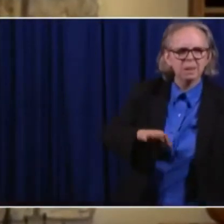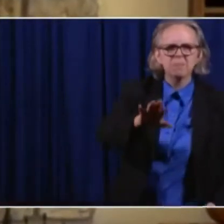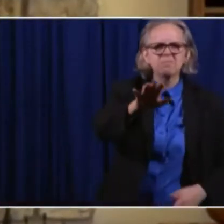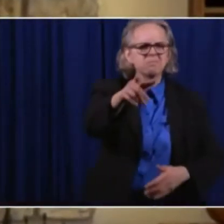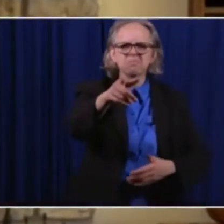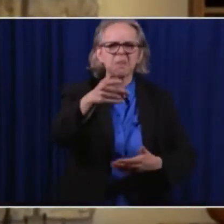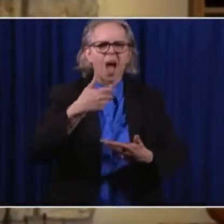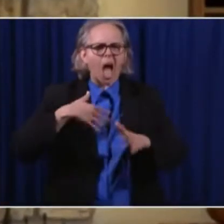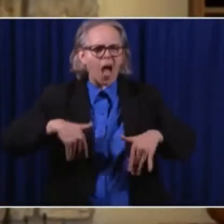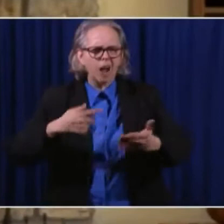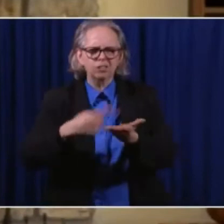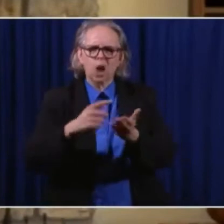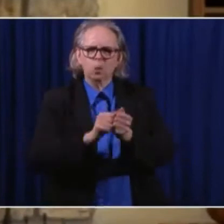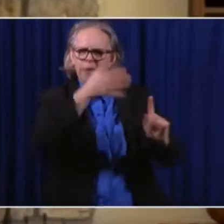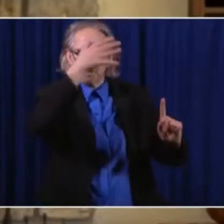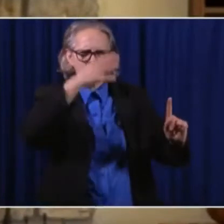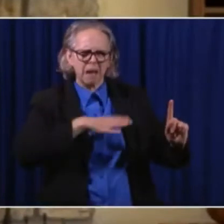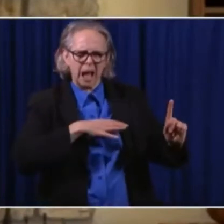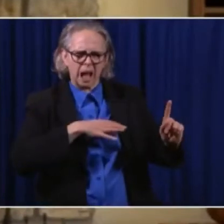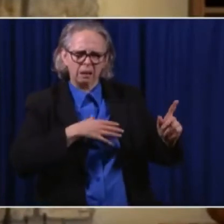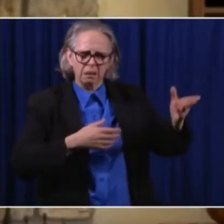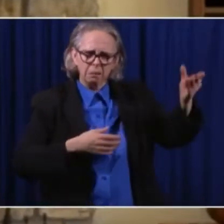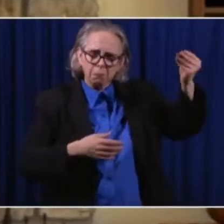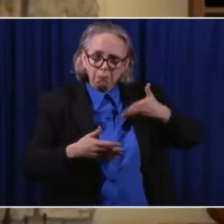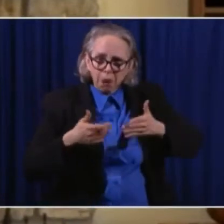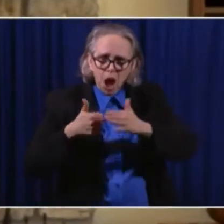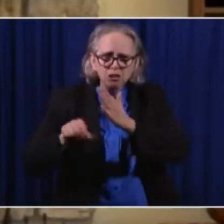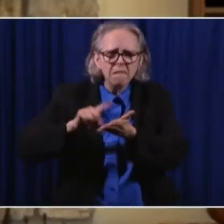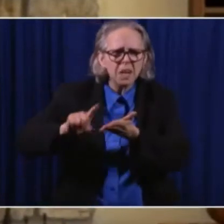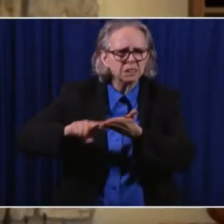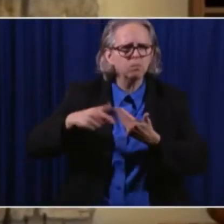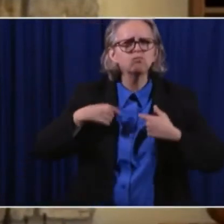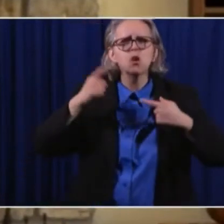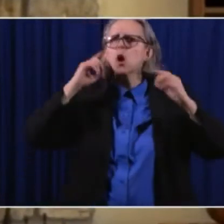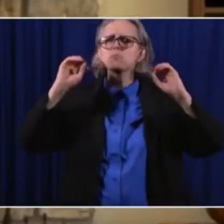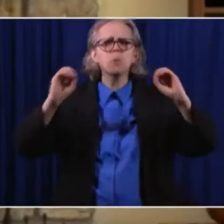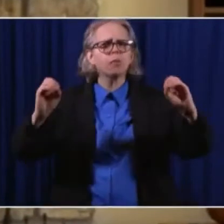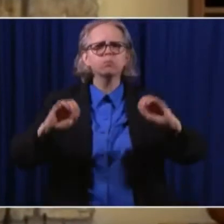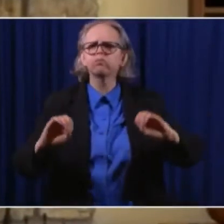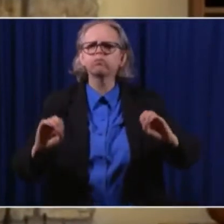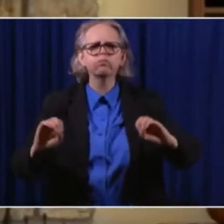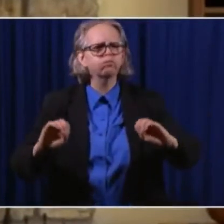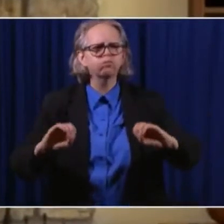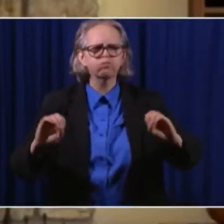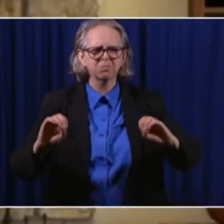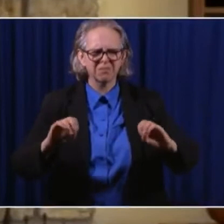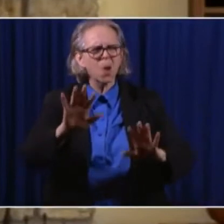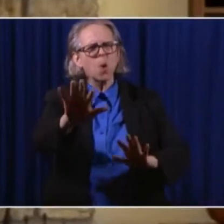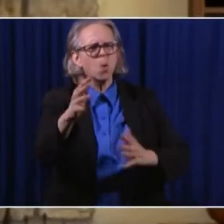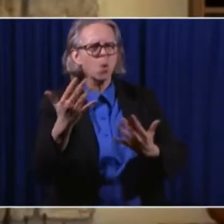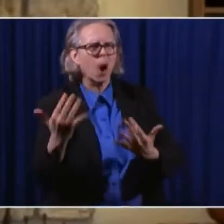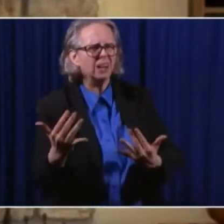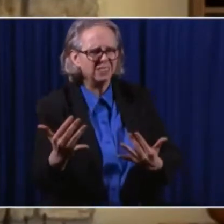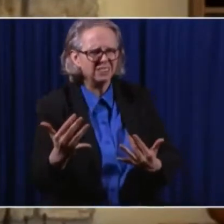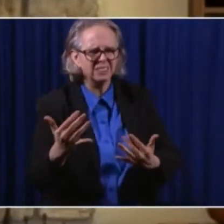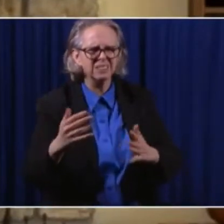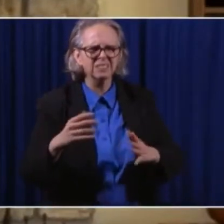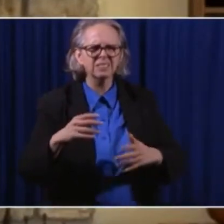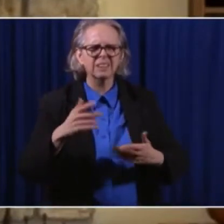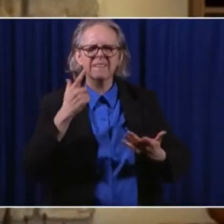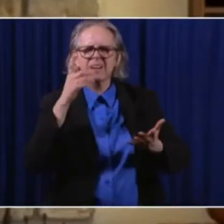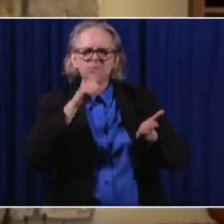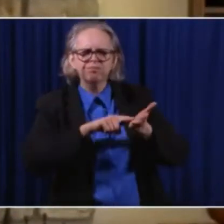under investigation or he's a target of an investigation. We'll wait until we find additional